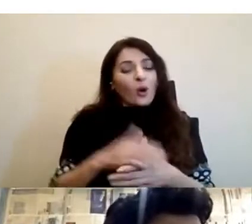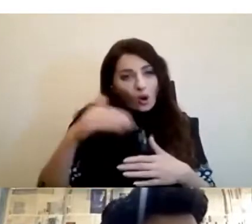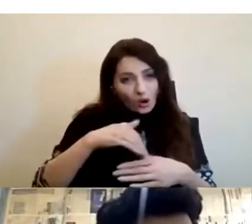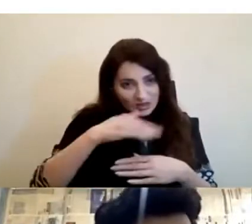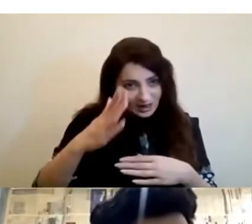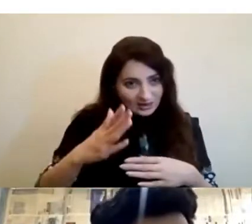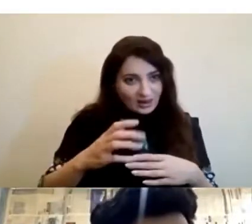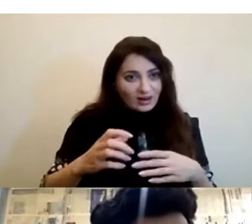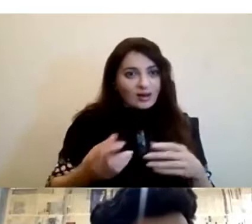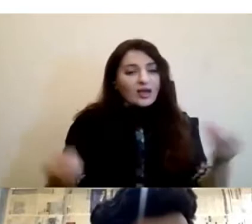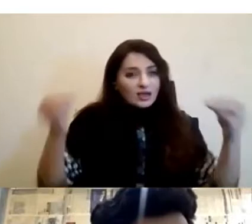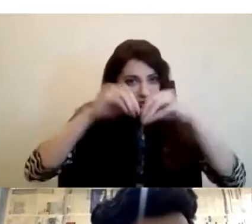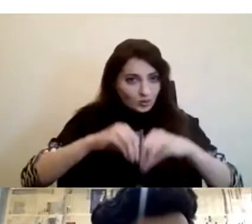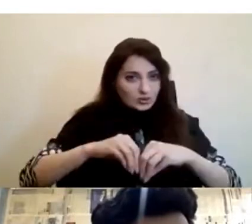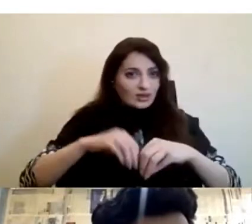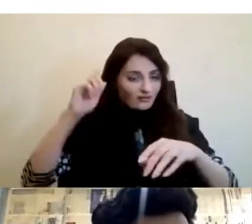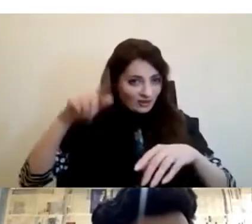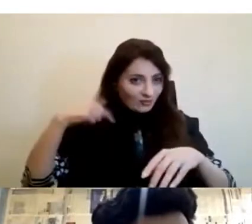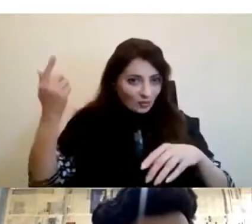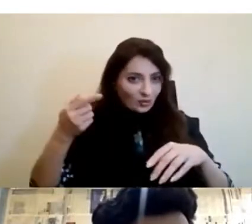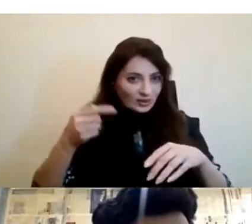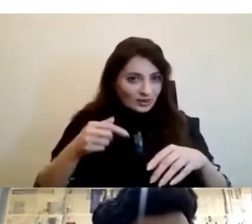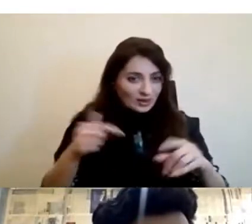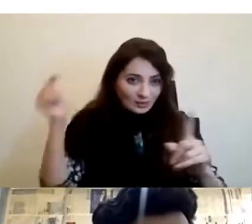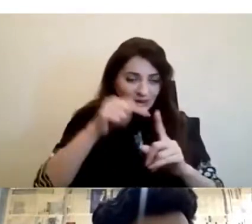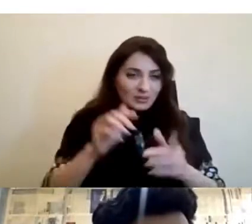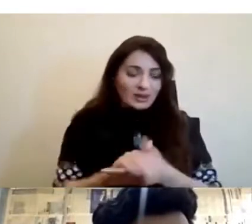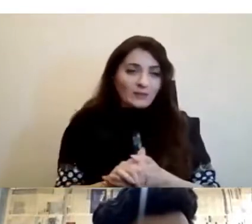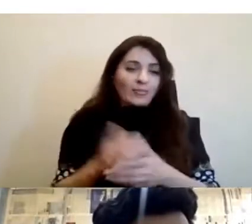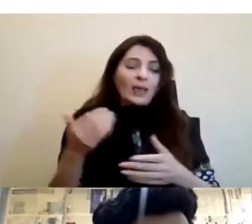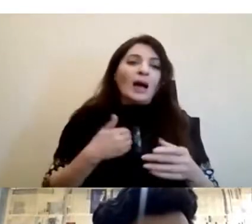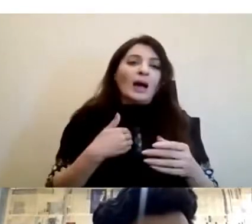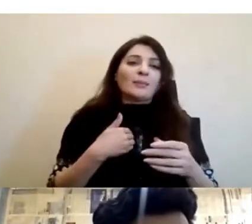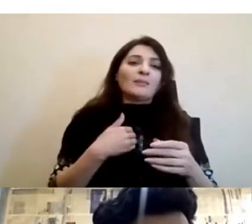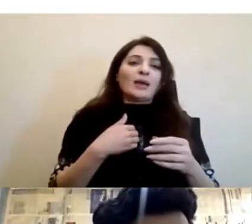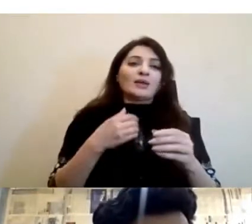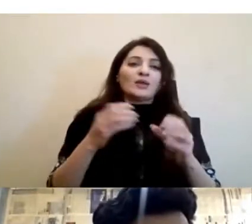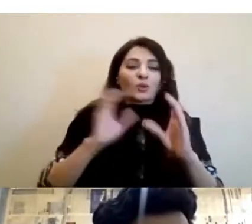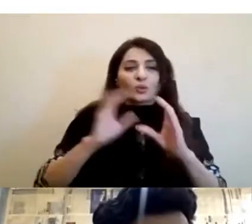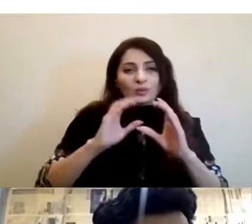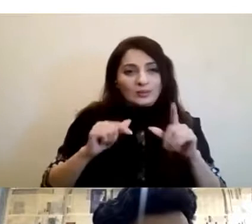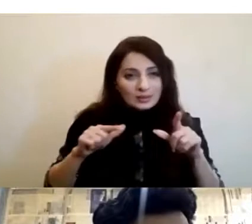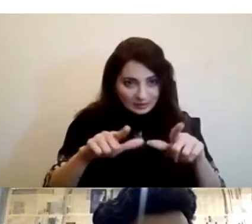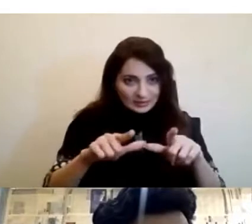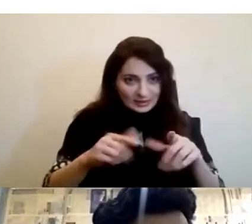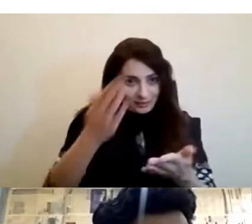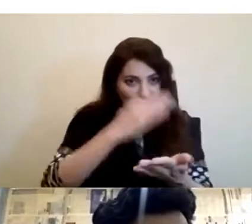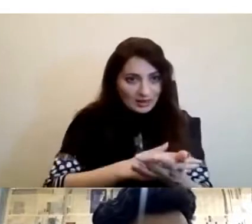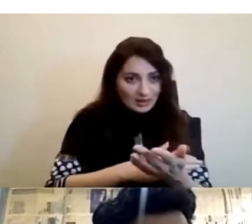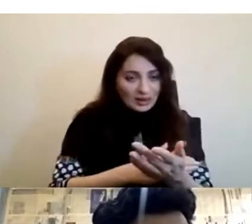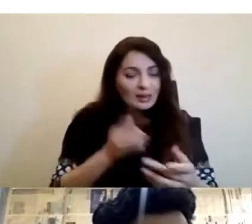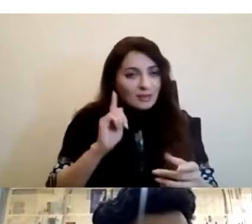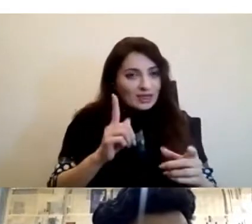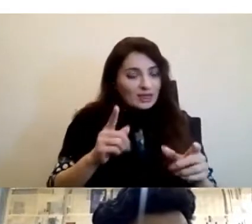employment. I want to close out by posing a question to the entire